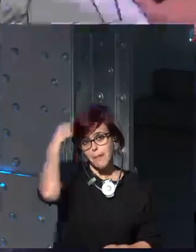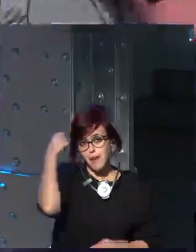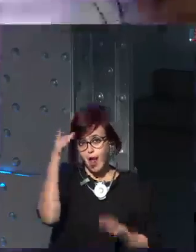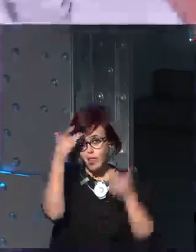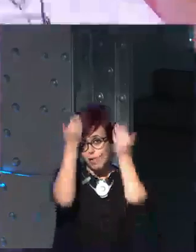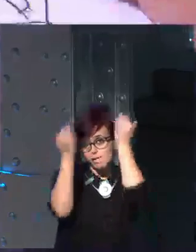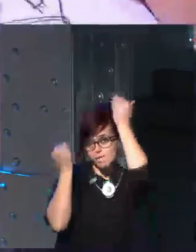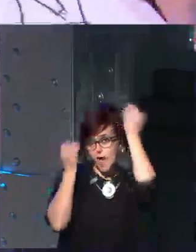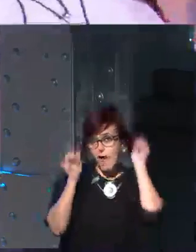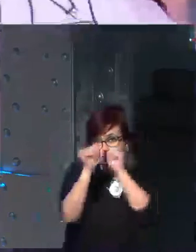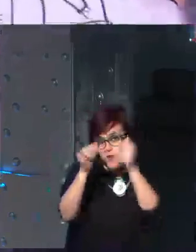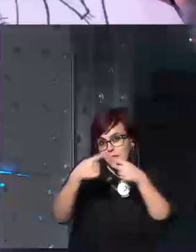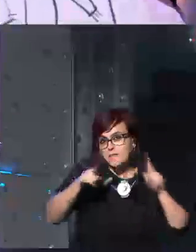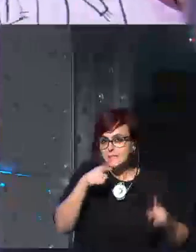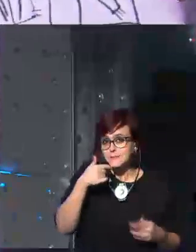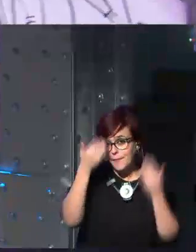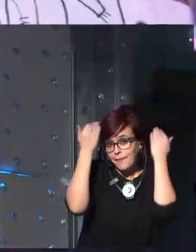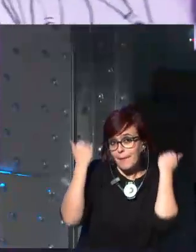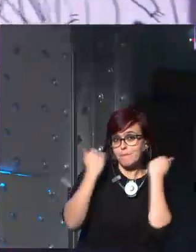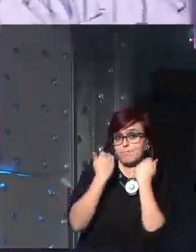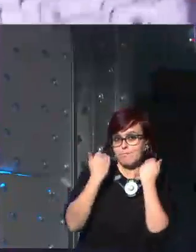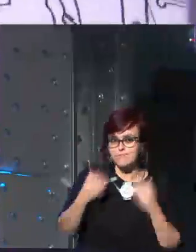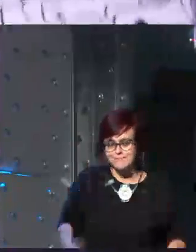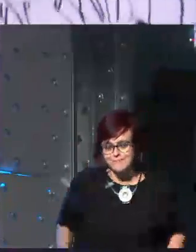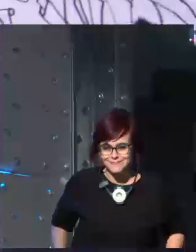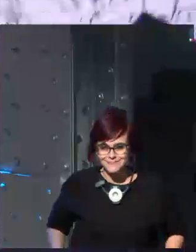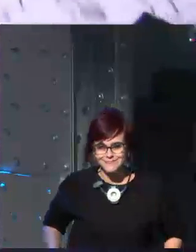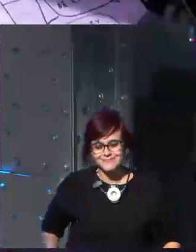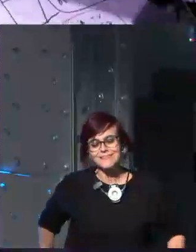I would have chosen another hairstyle if I had known that.